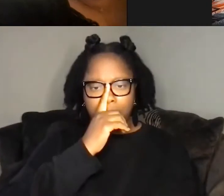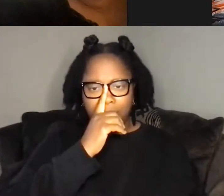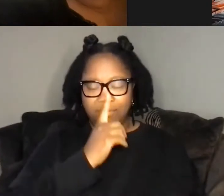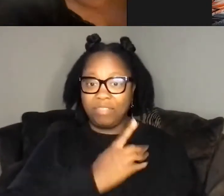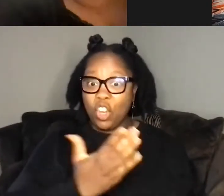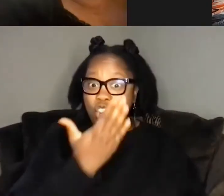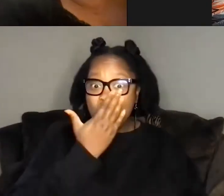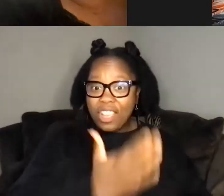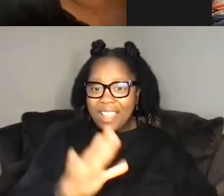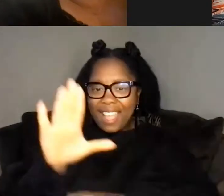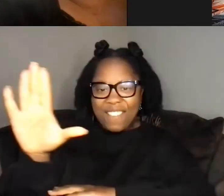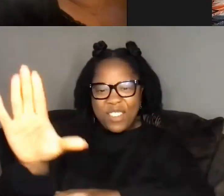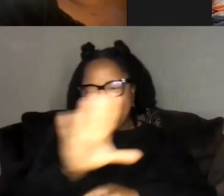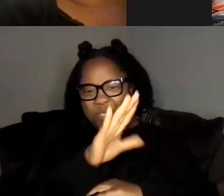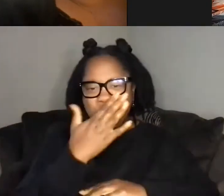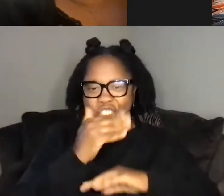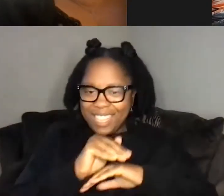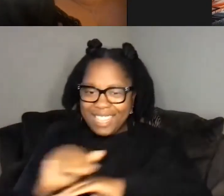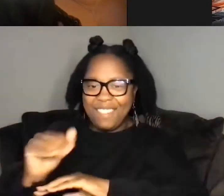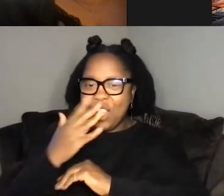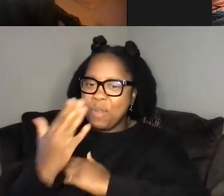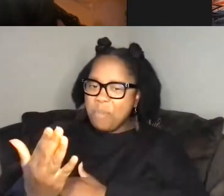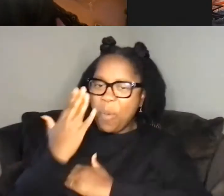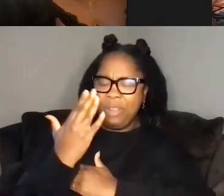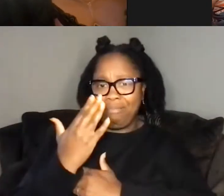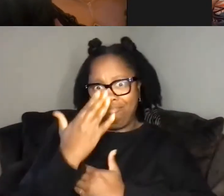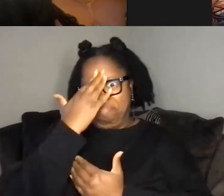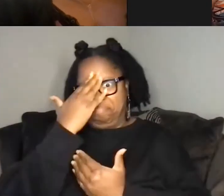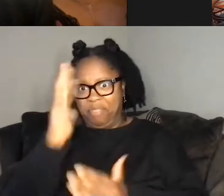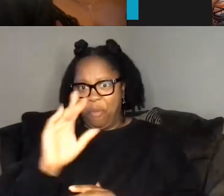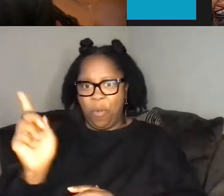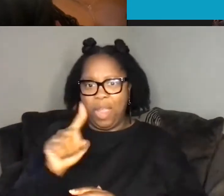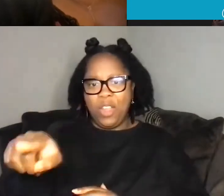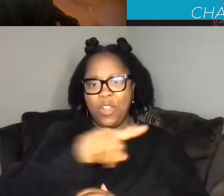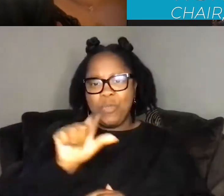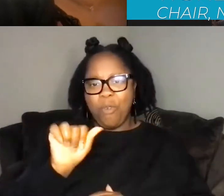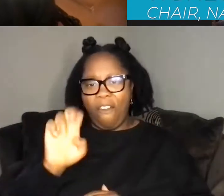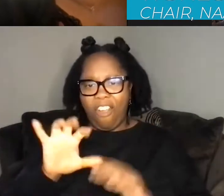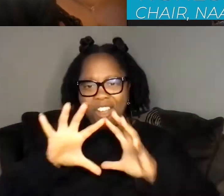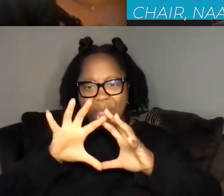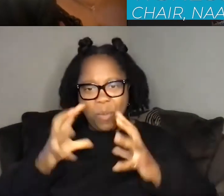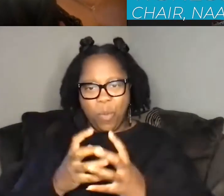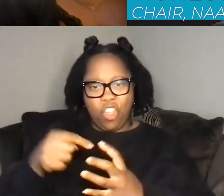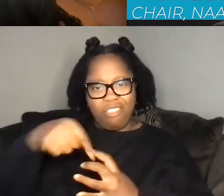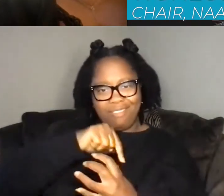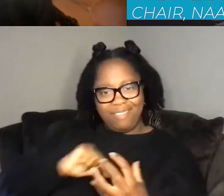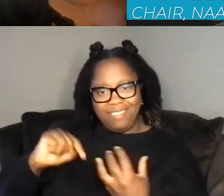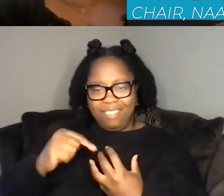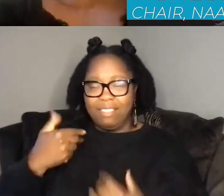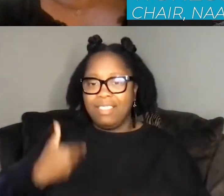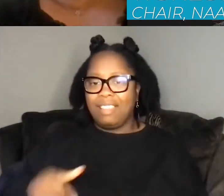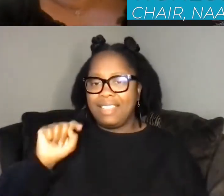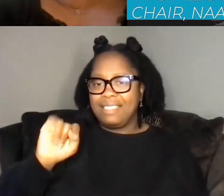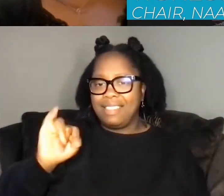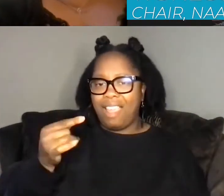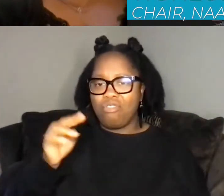Good afternoon, good evening, good morning to you, wherever you are in the world. I am Tigress Osborne. I'm the chair of the National Association